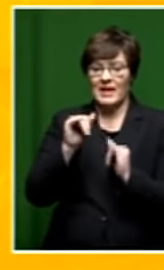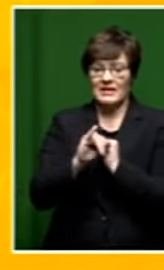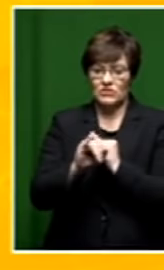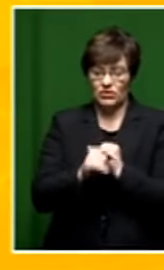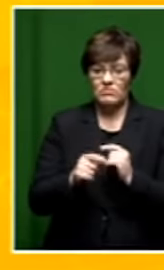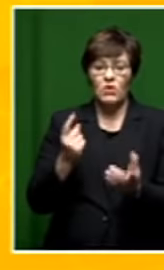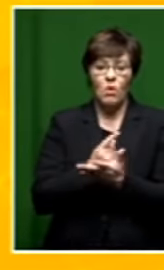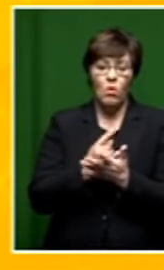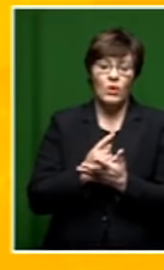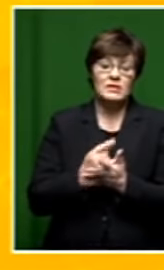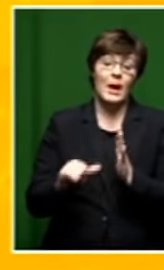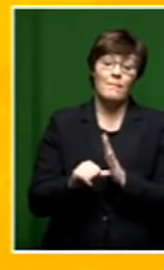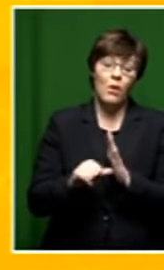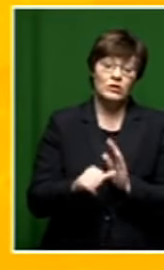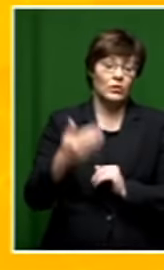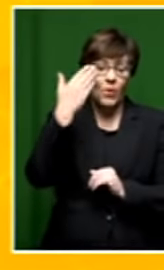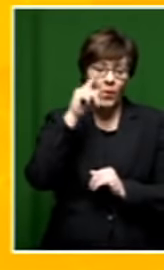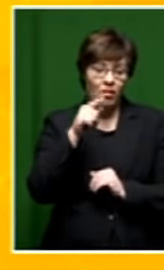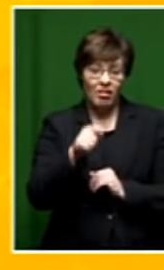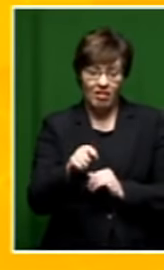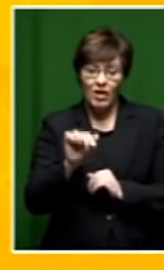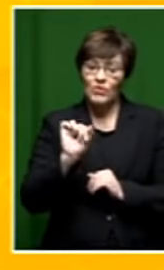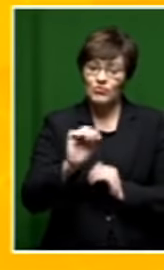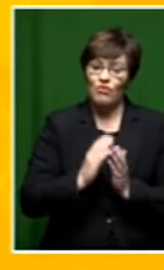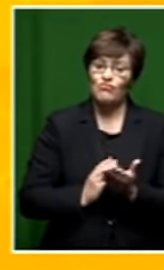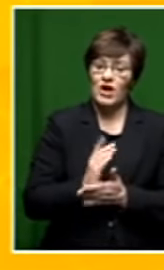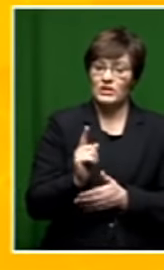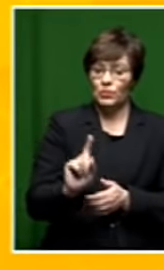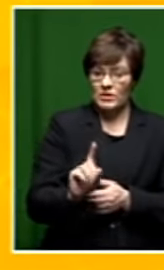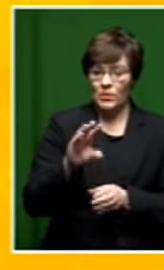course, always critically important to know what exactly your rights are in all of this.